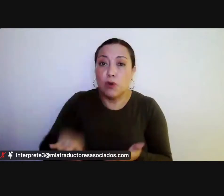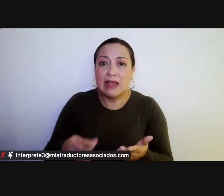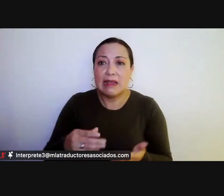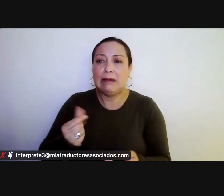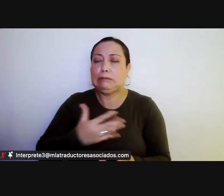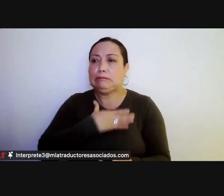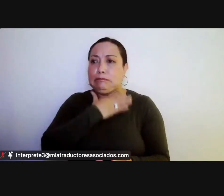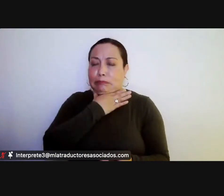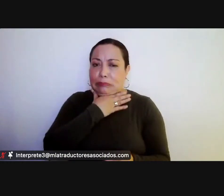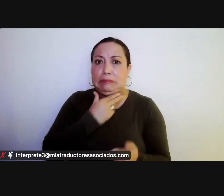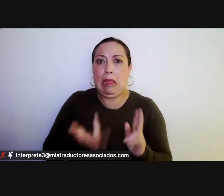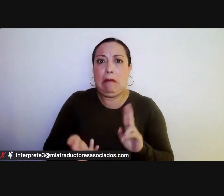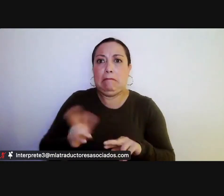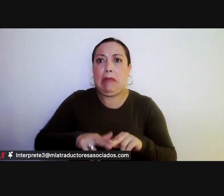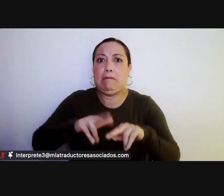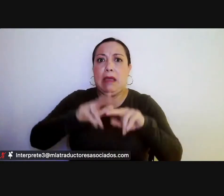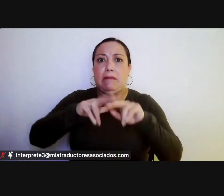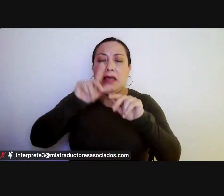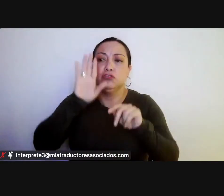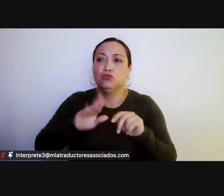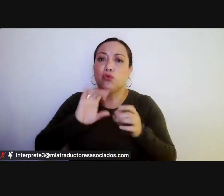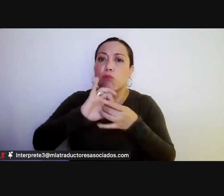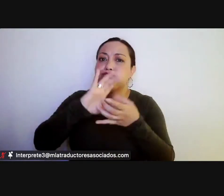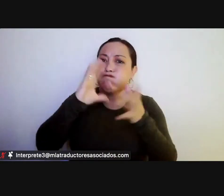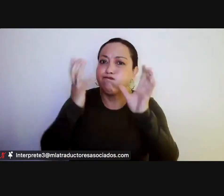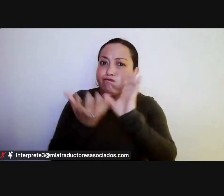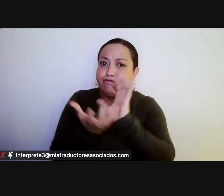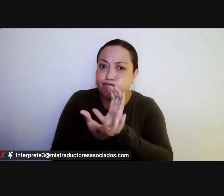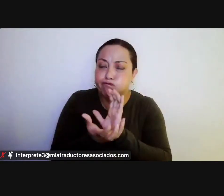growth, of low growth and